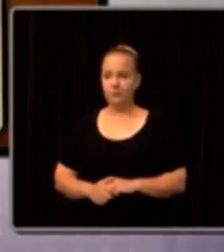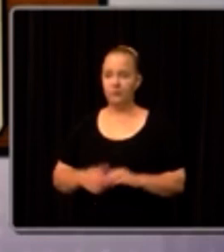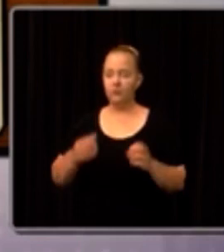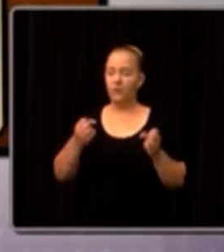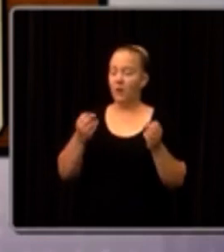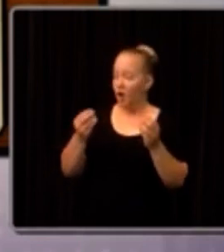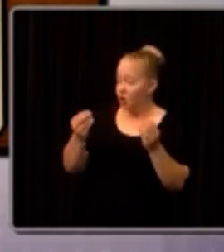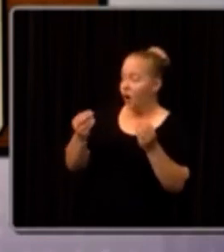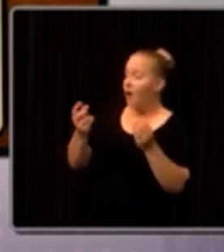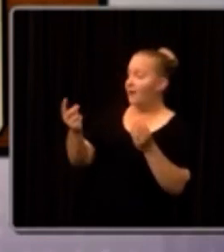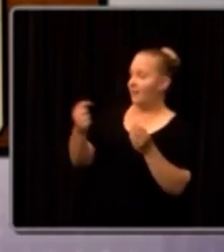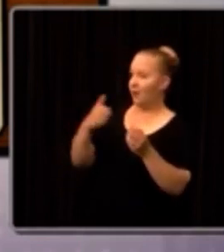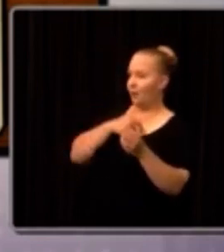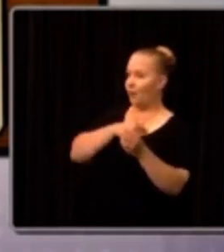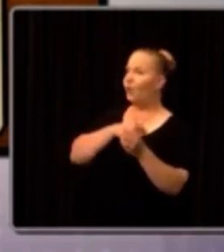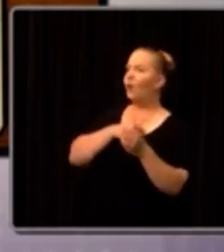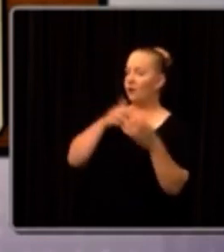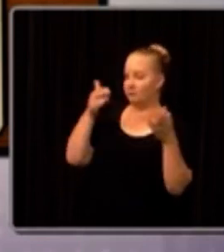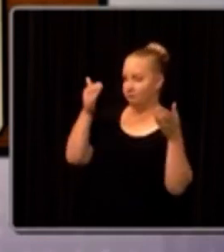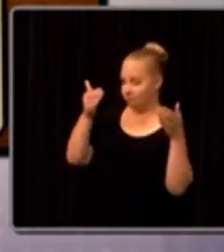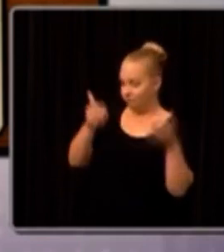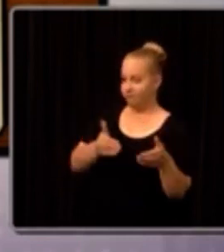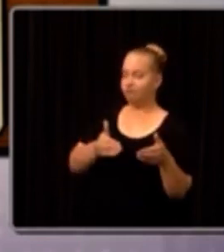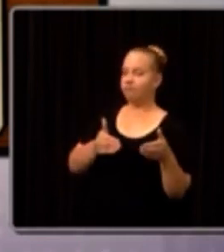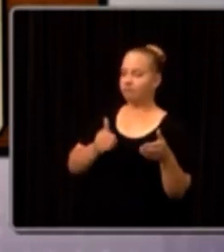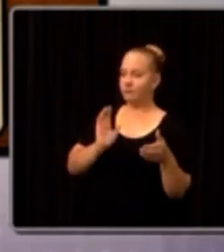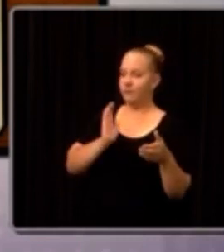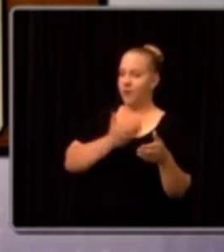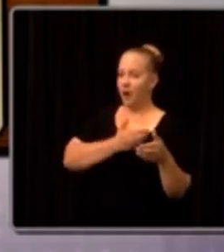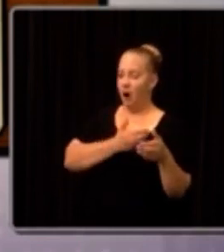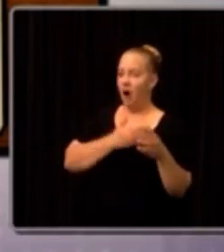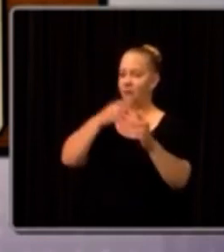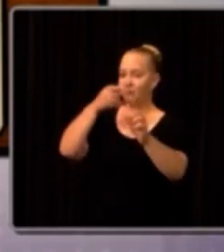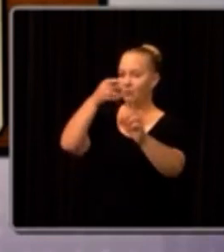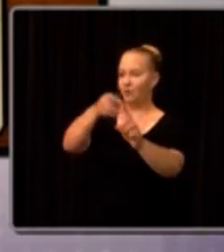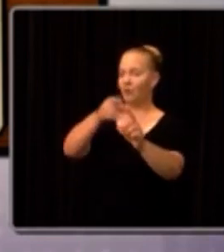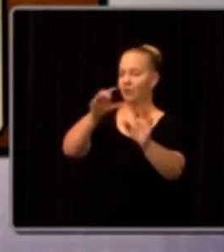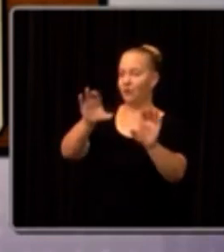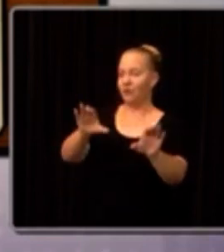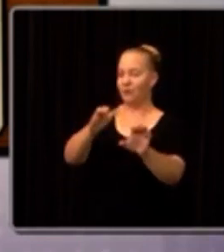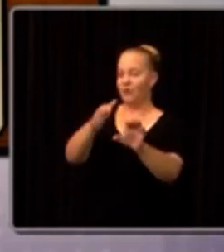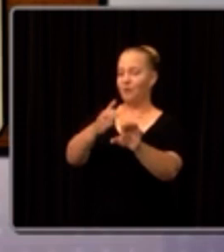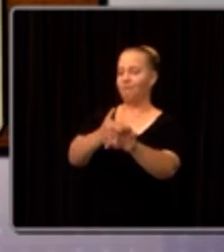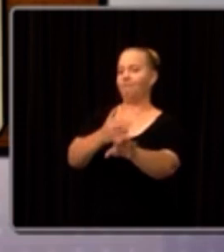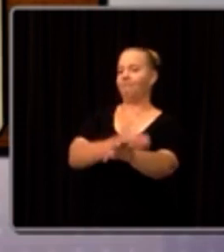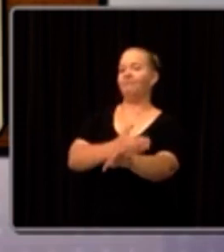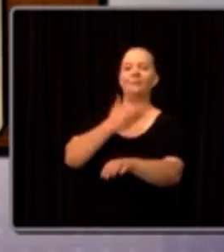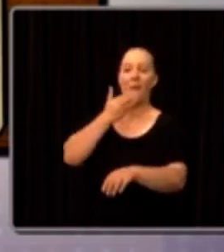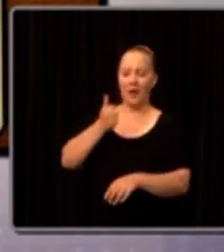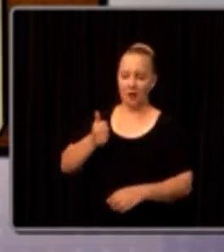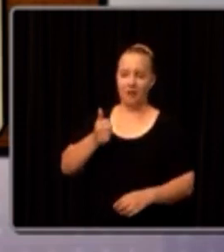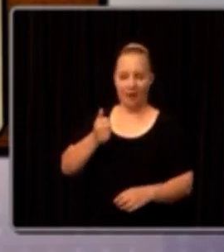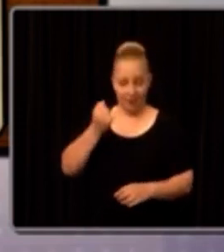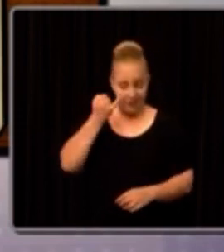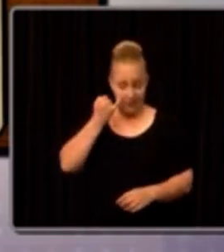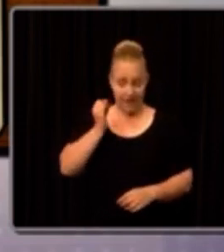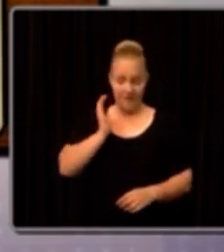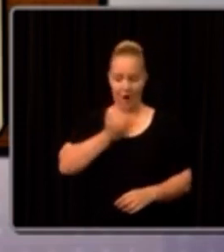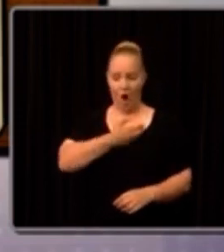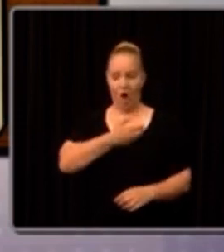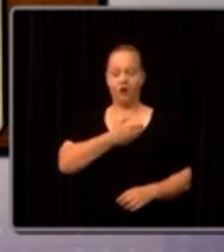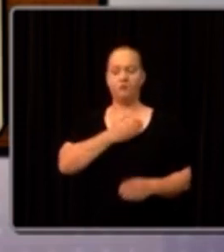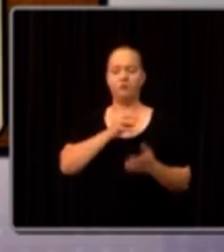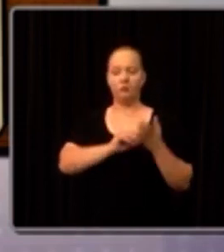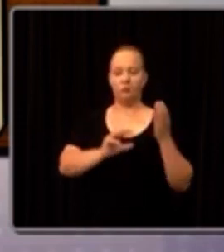So one of the things that we have centered in our quest to do better is the idea that our